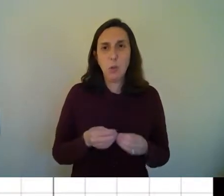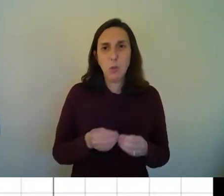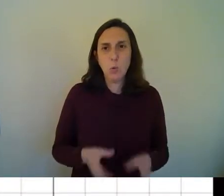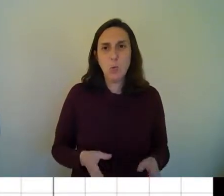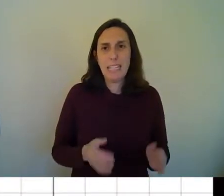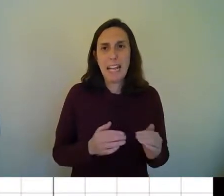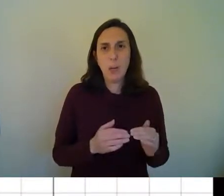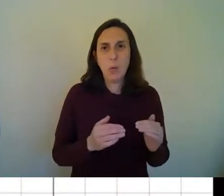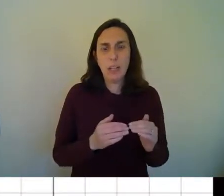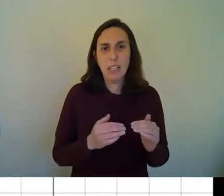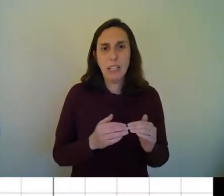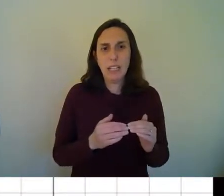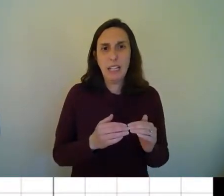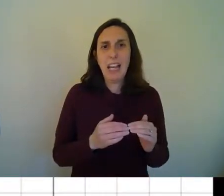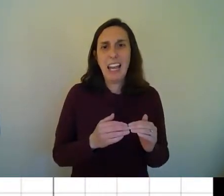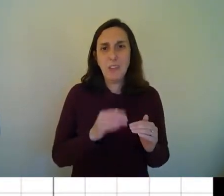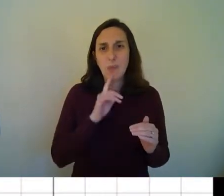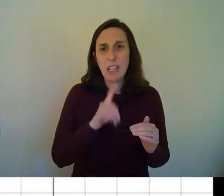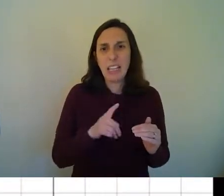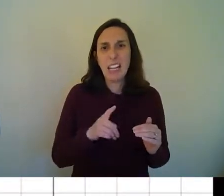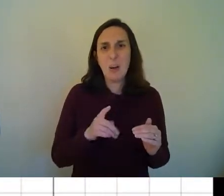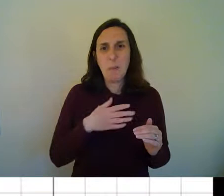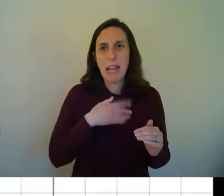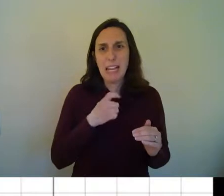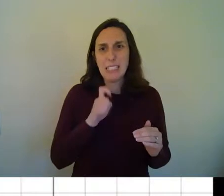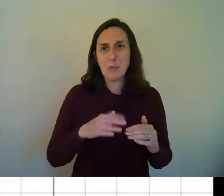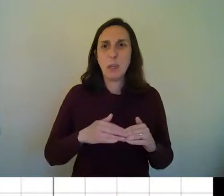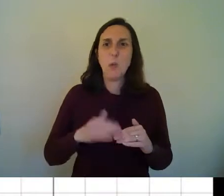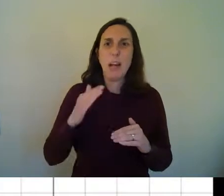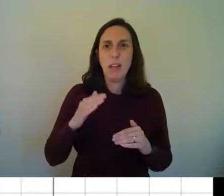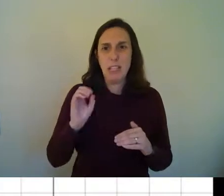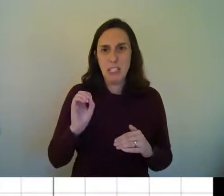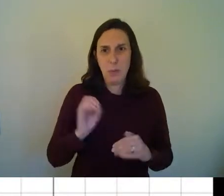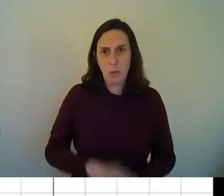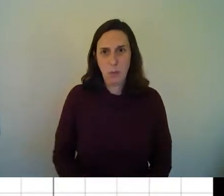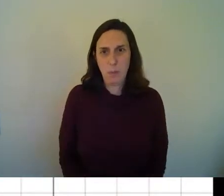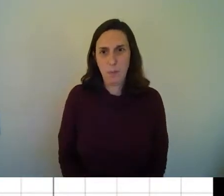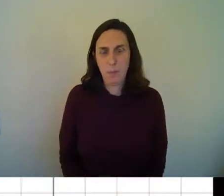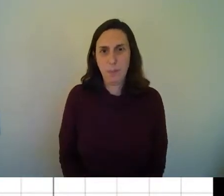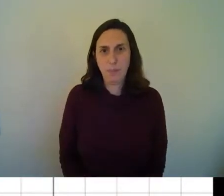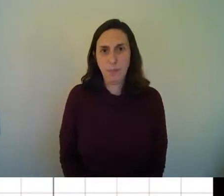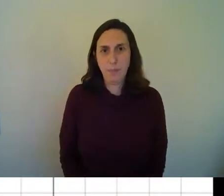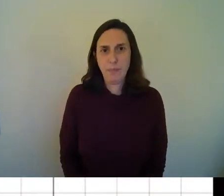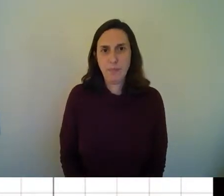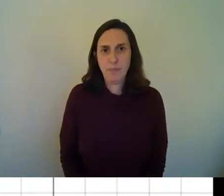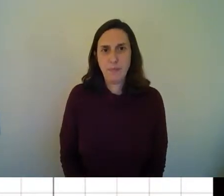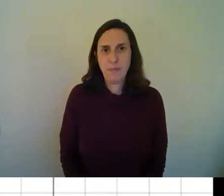day, my x has to be greater than 0. So I can say that my domain,